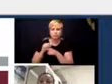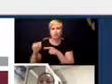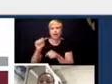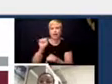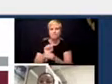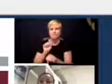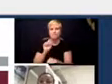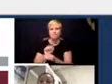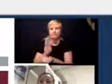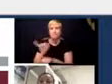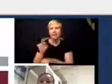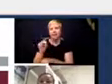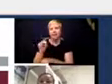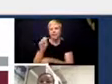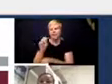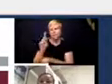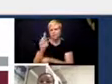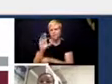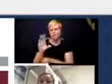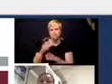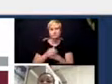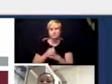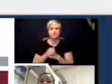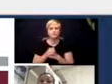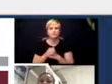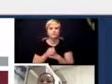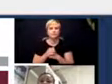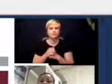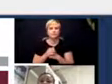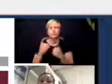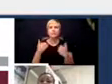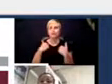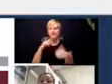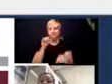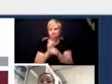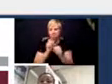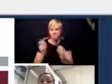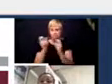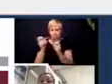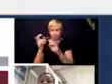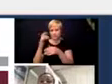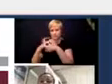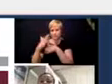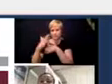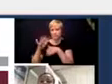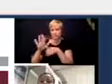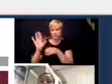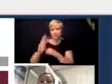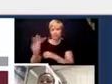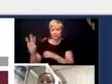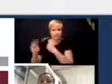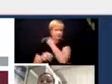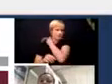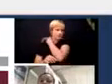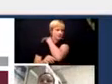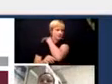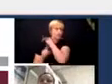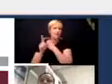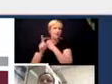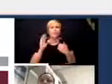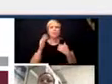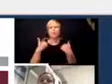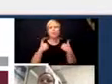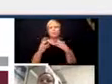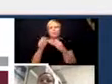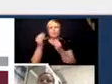NRRC. There are job postings up on their website currently, and then they will have information that comes